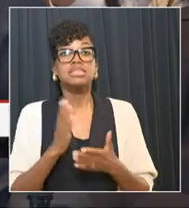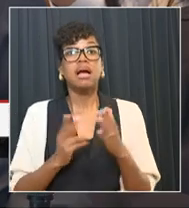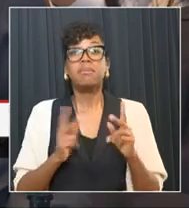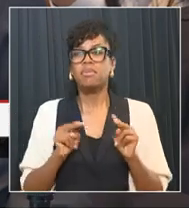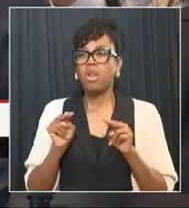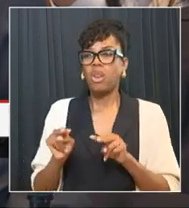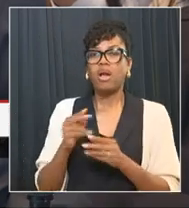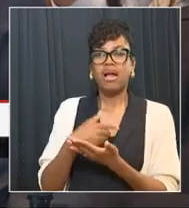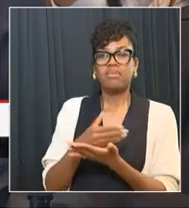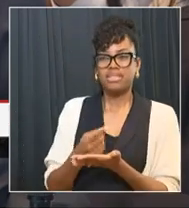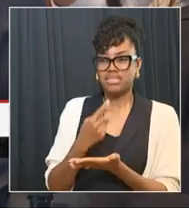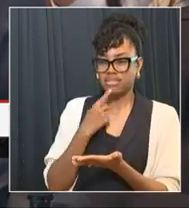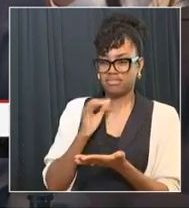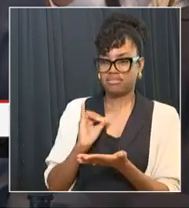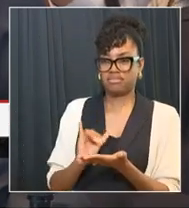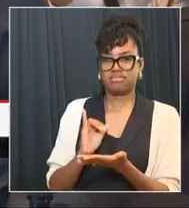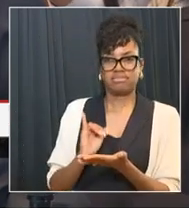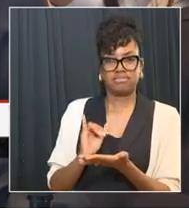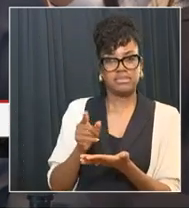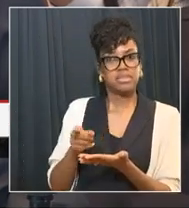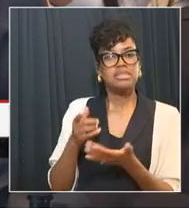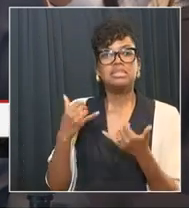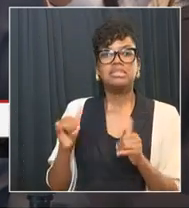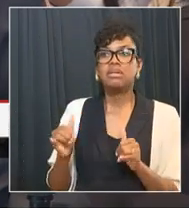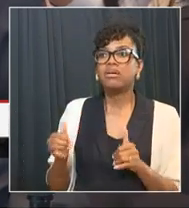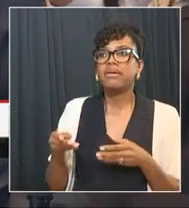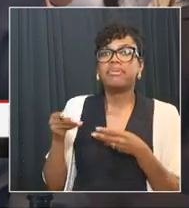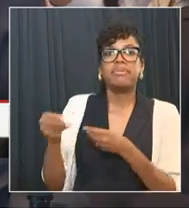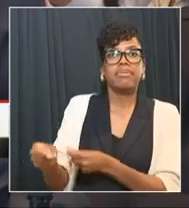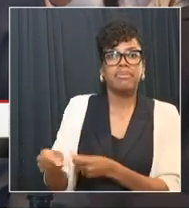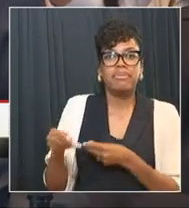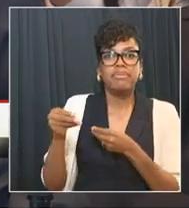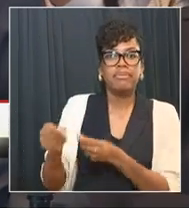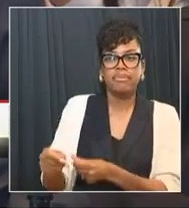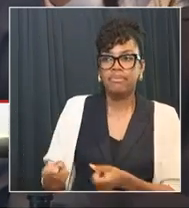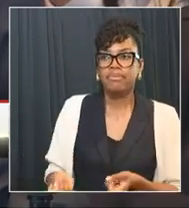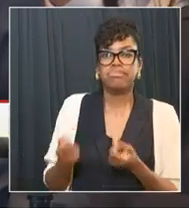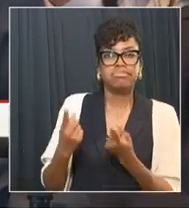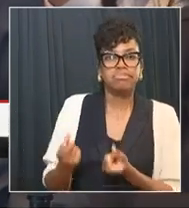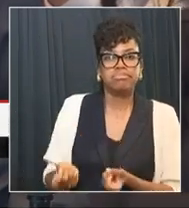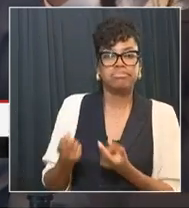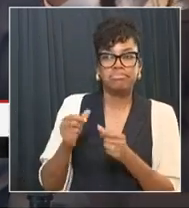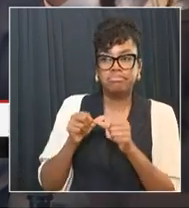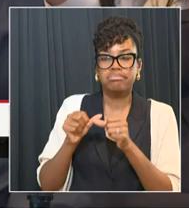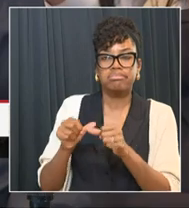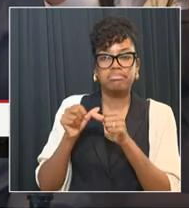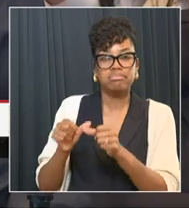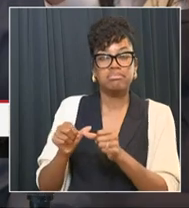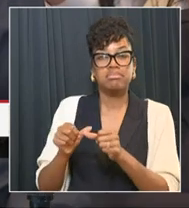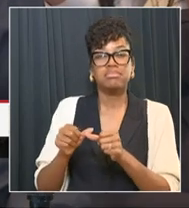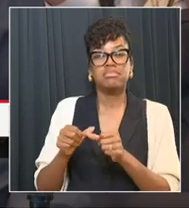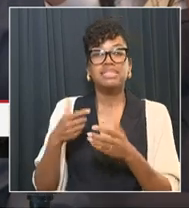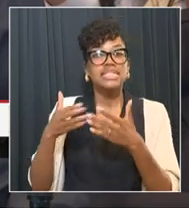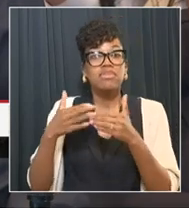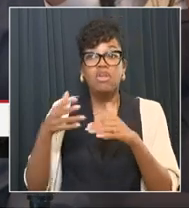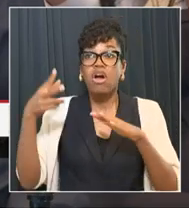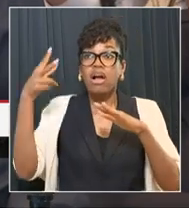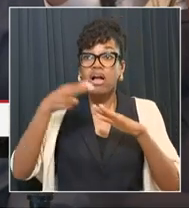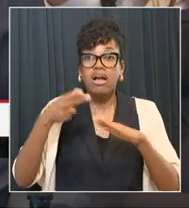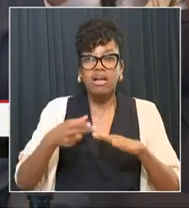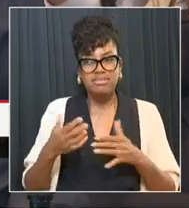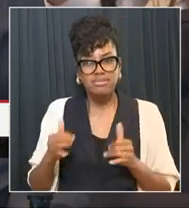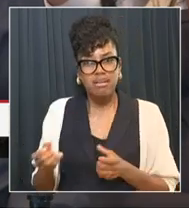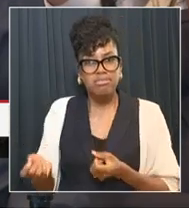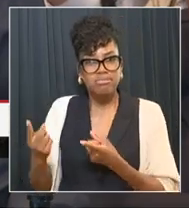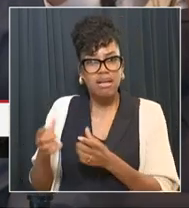mind, still on a spendthrift kind of mindset, despite the changes that you've made. There is really